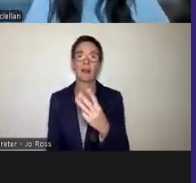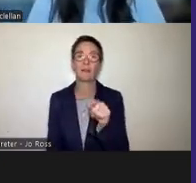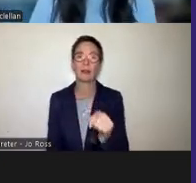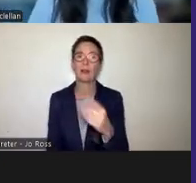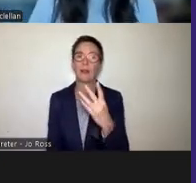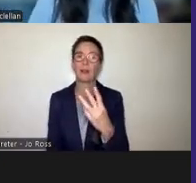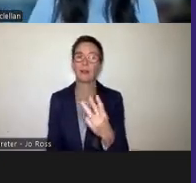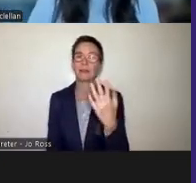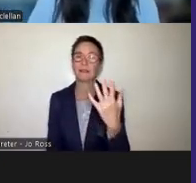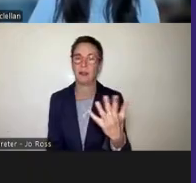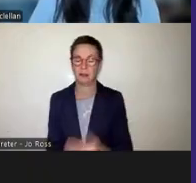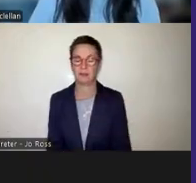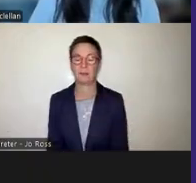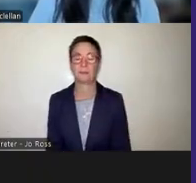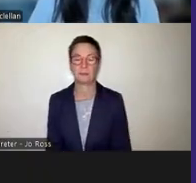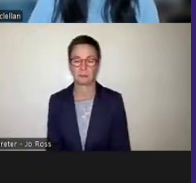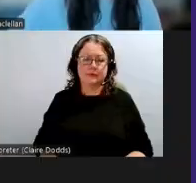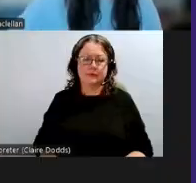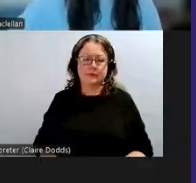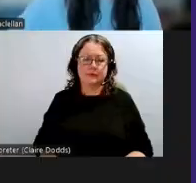yeah. Yep, great.